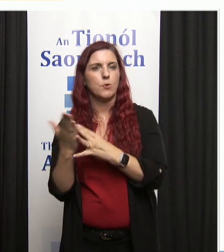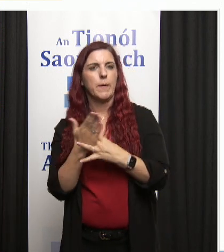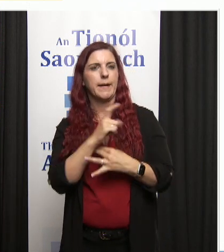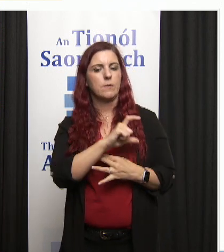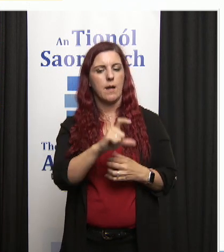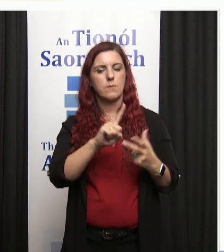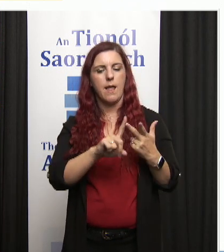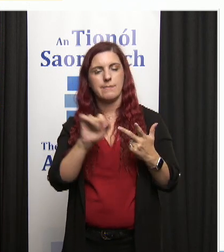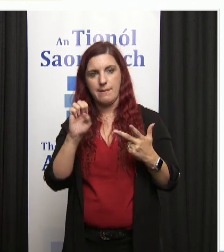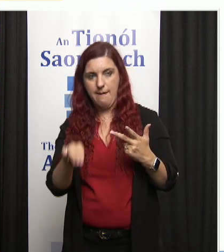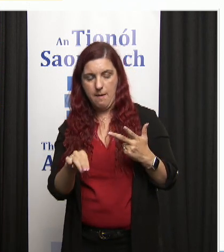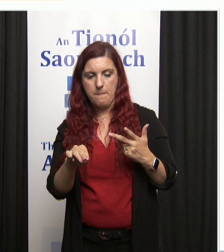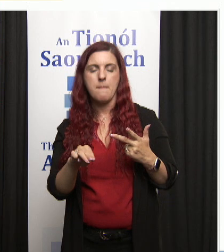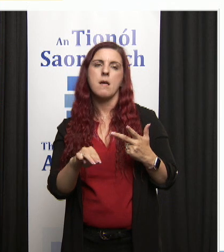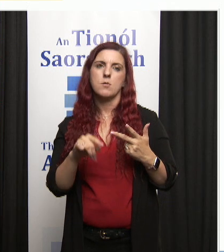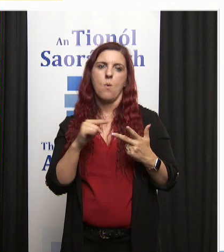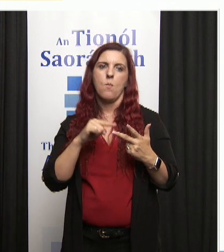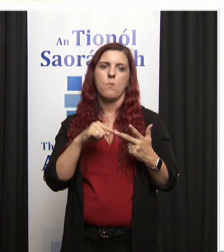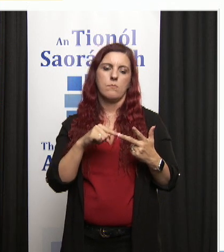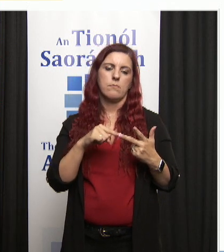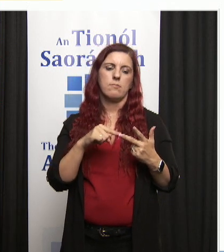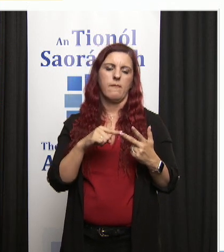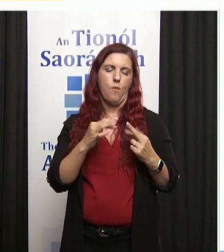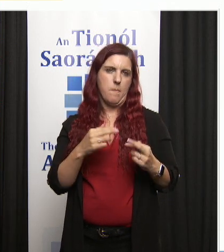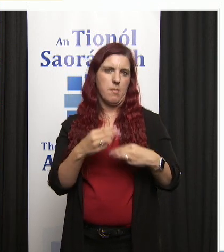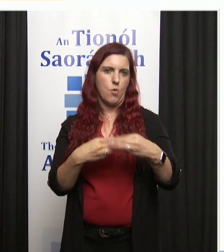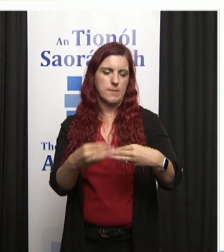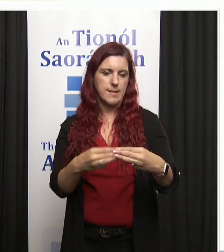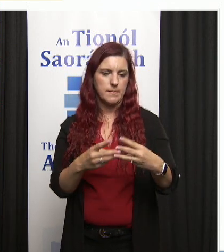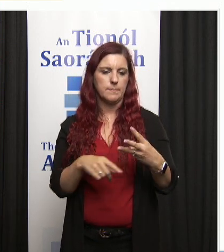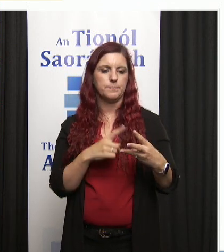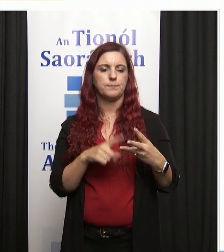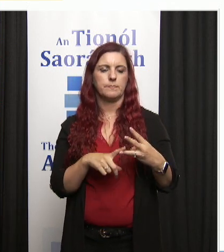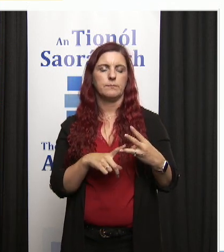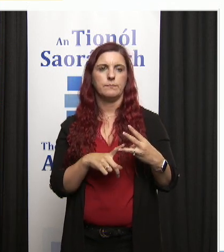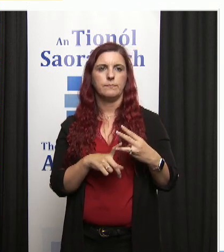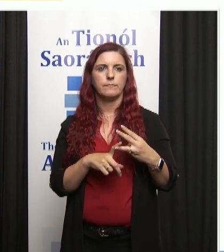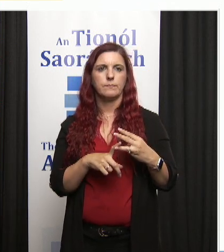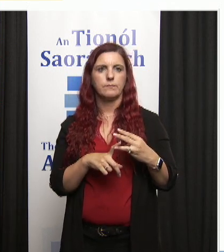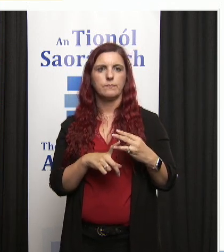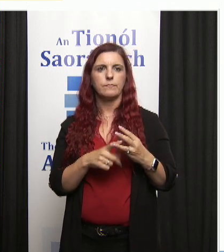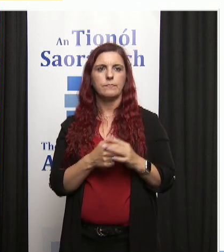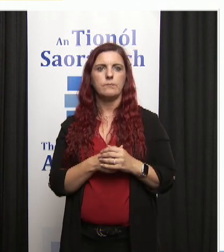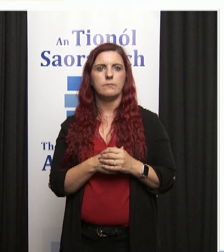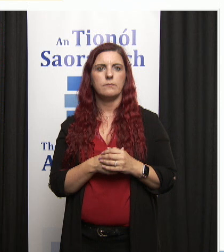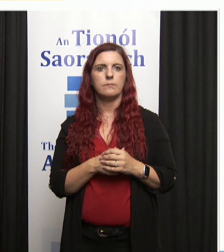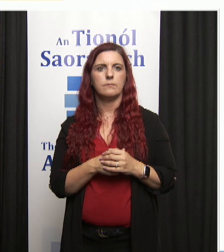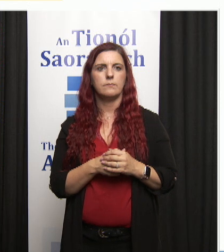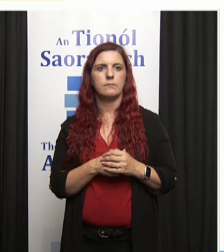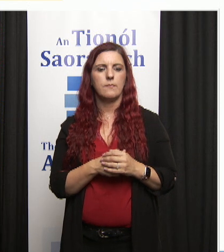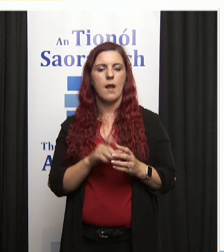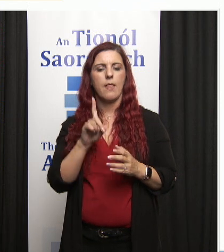councils and the DEMs, so that there be a formal process outlined in the structure. And the